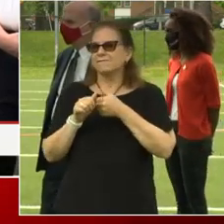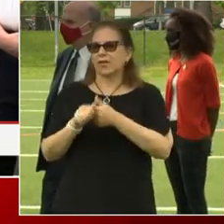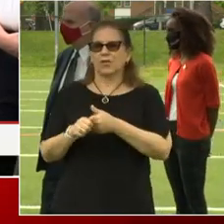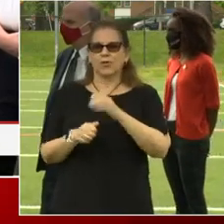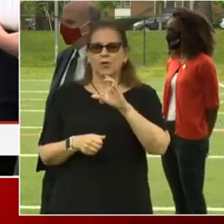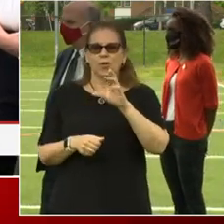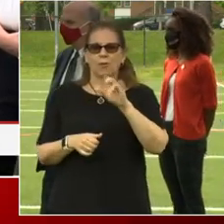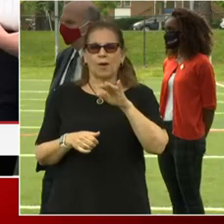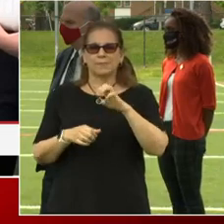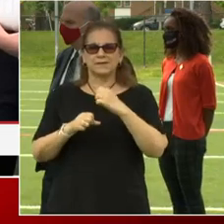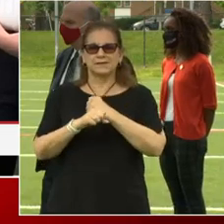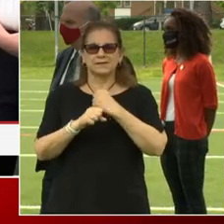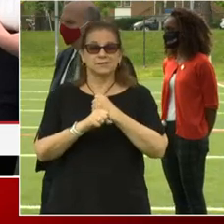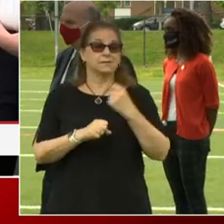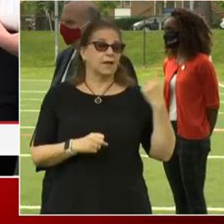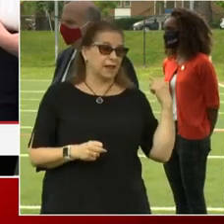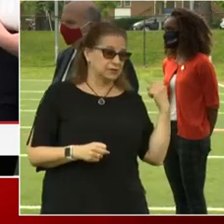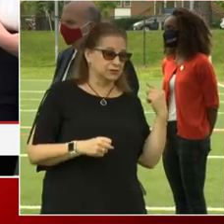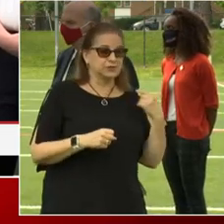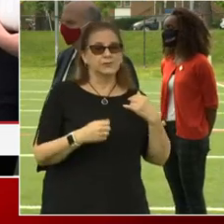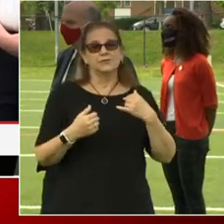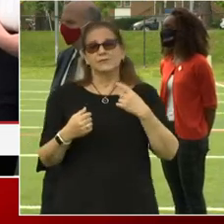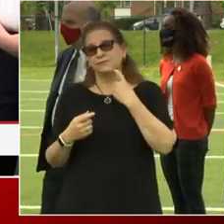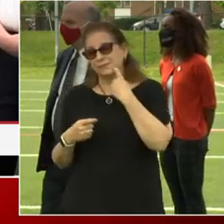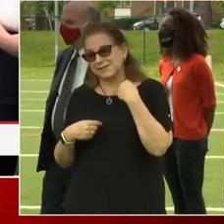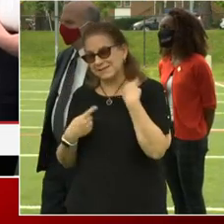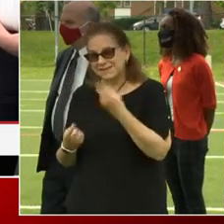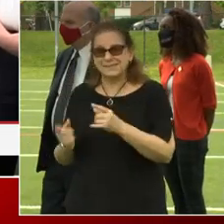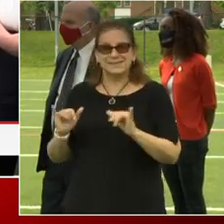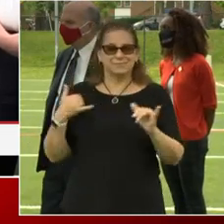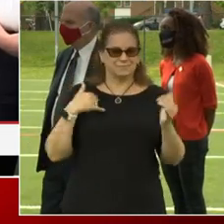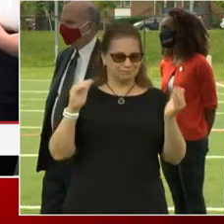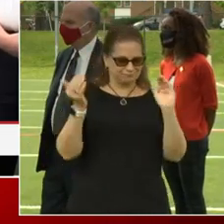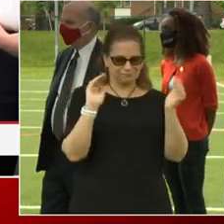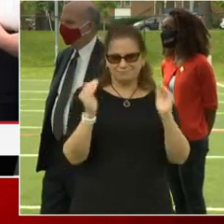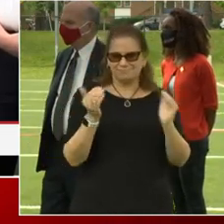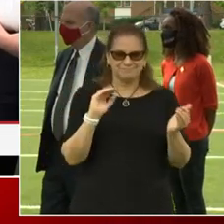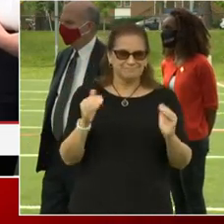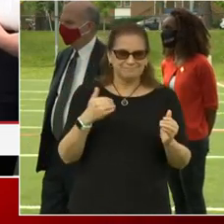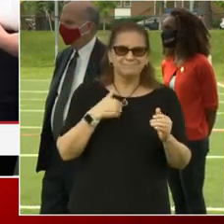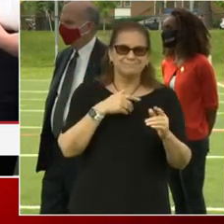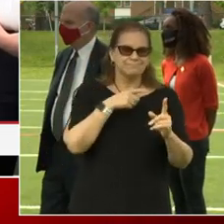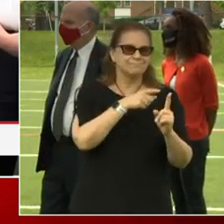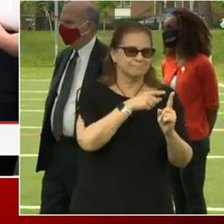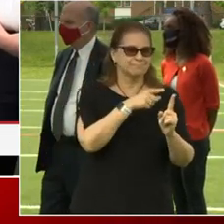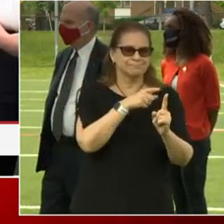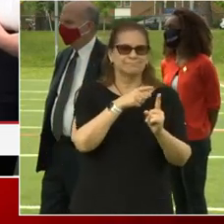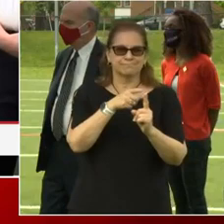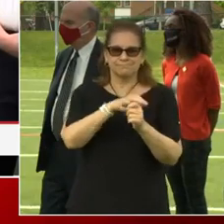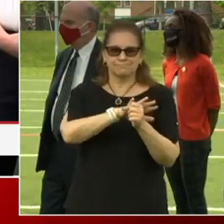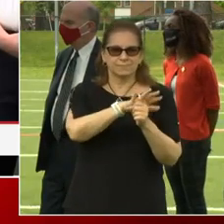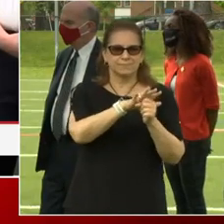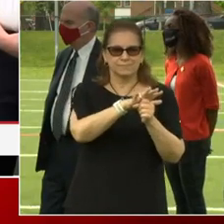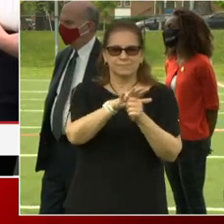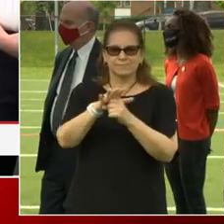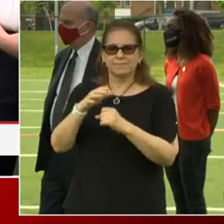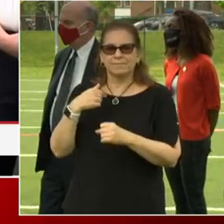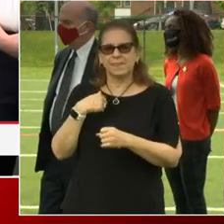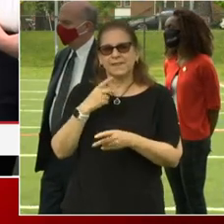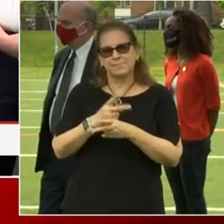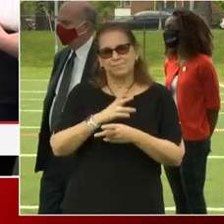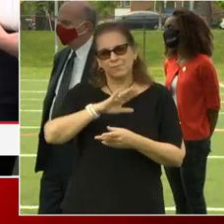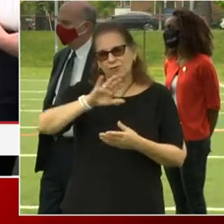to last year, as an example, the things that were happening last year might not be happening right now this year. So we kind of take all of those things